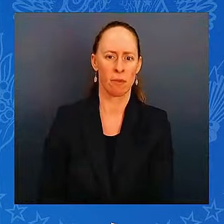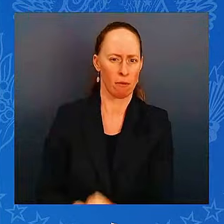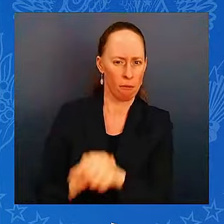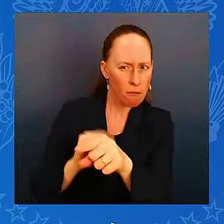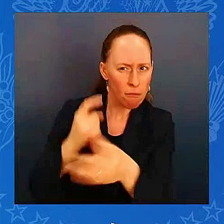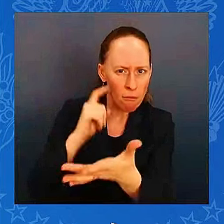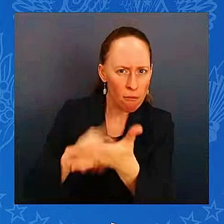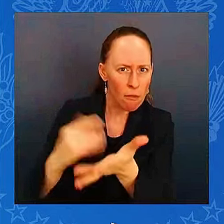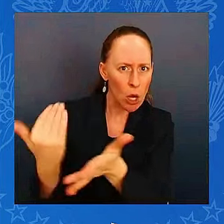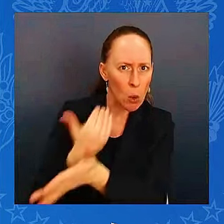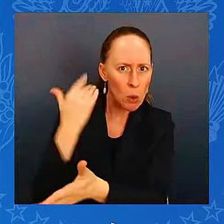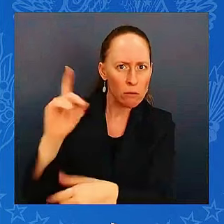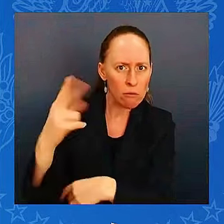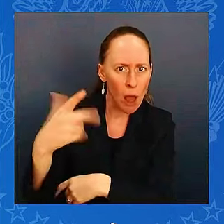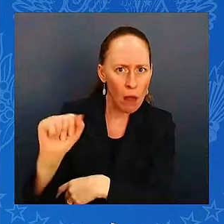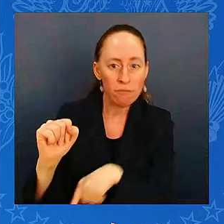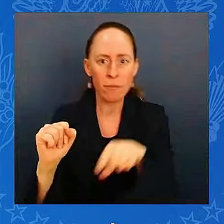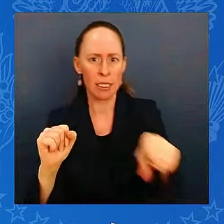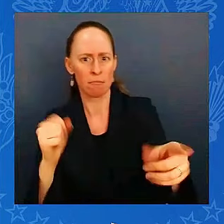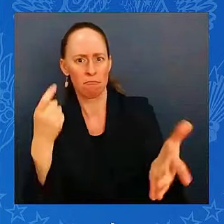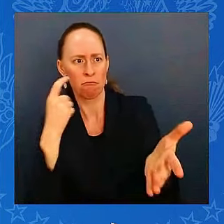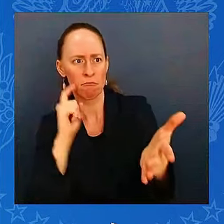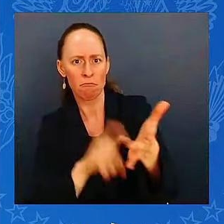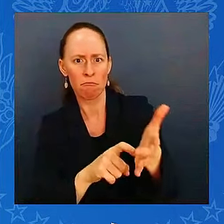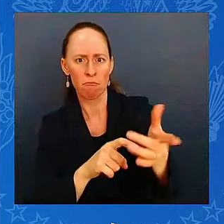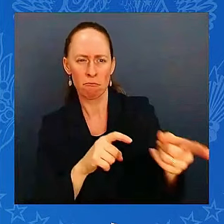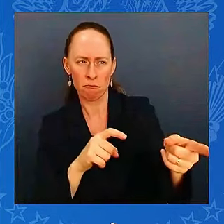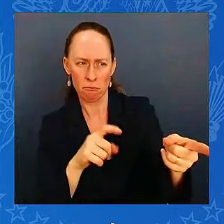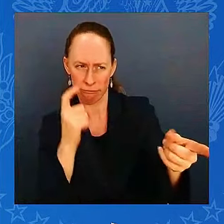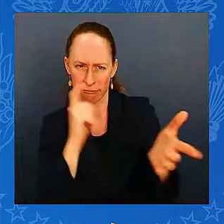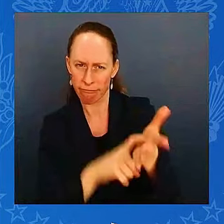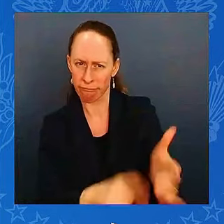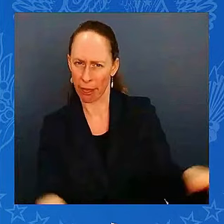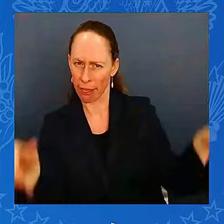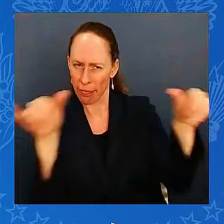alerts involving health protection and promotion